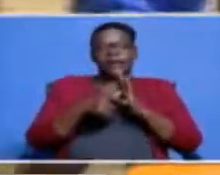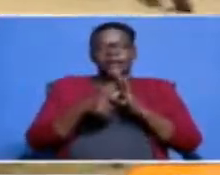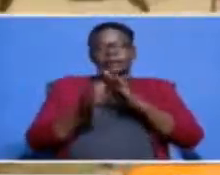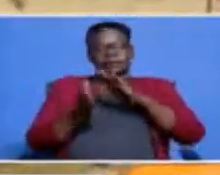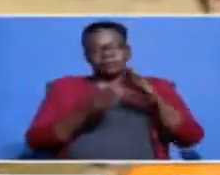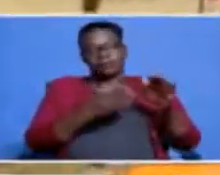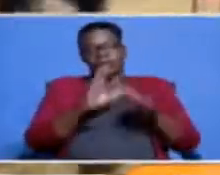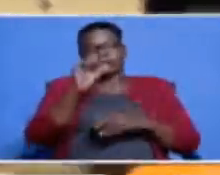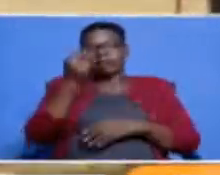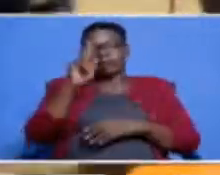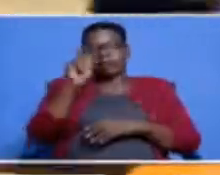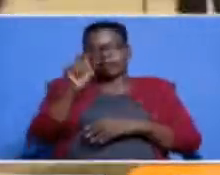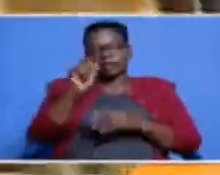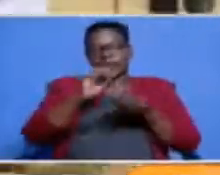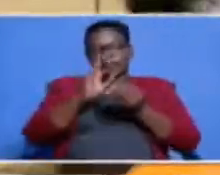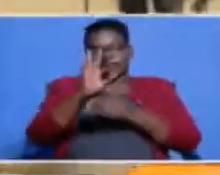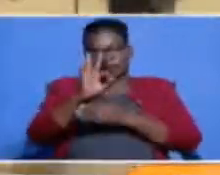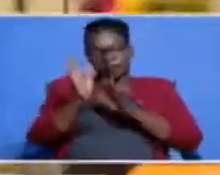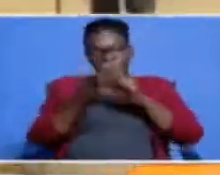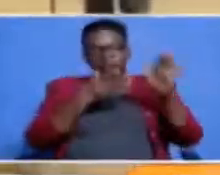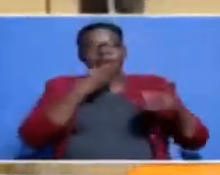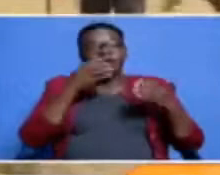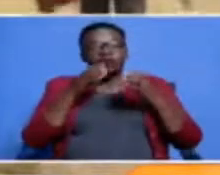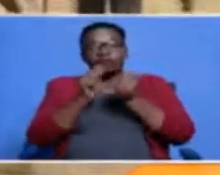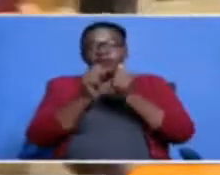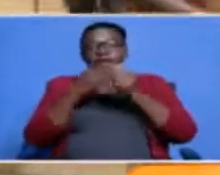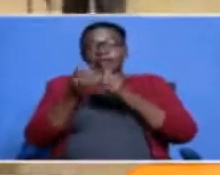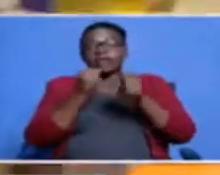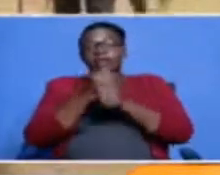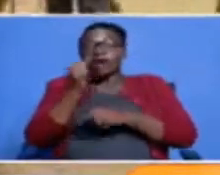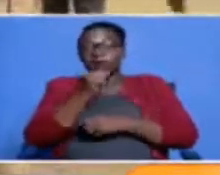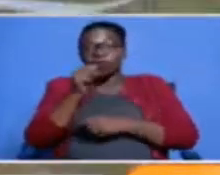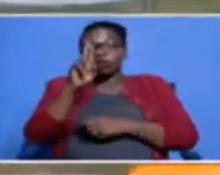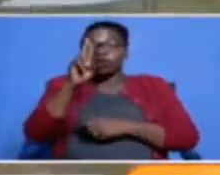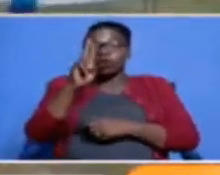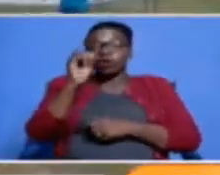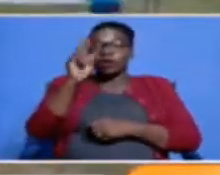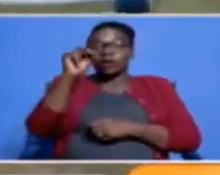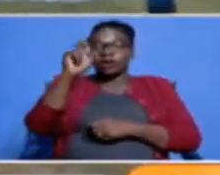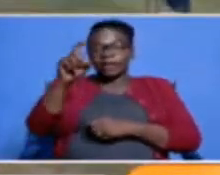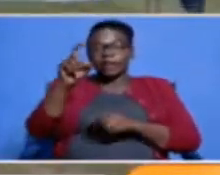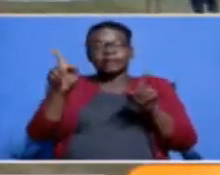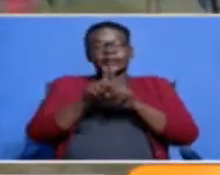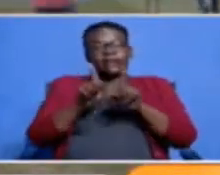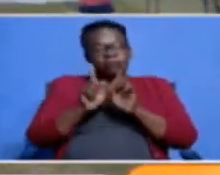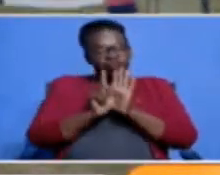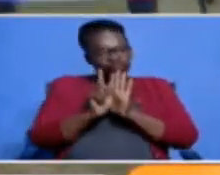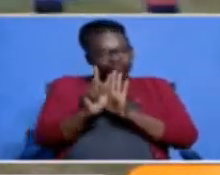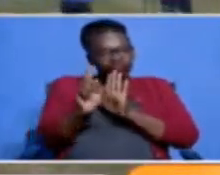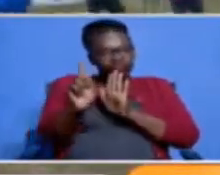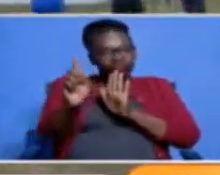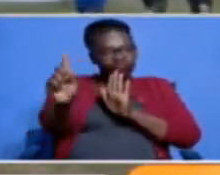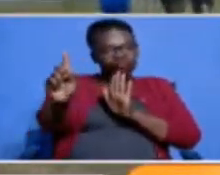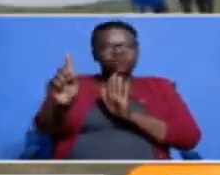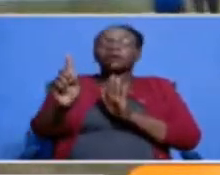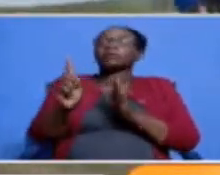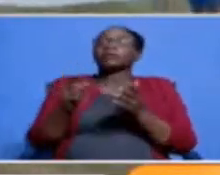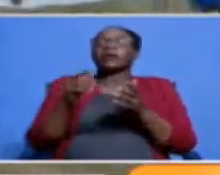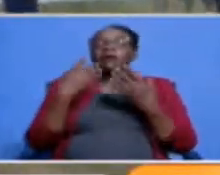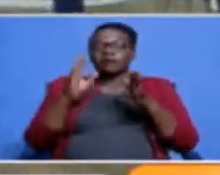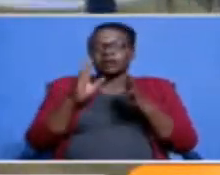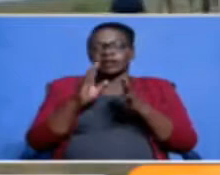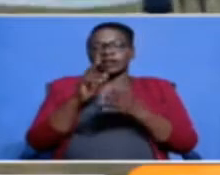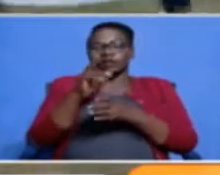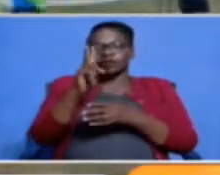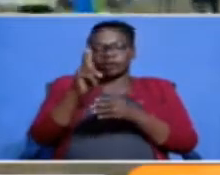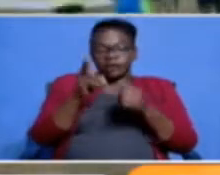Chebet was third. In the men's category, 19-year-old Ronex Kipruto also had a dominant race, crossing the finish line fast in a time